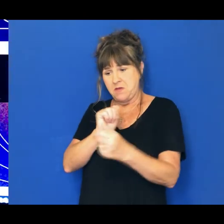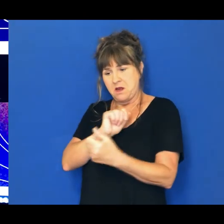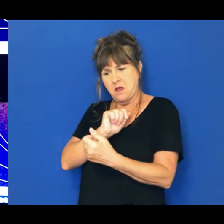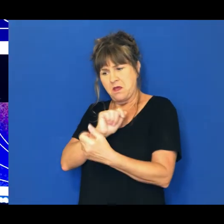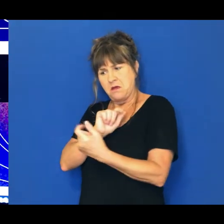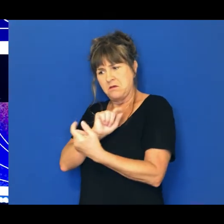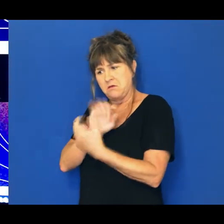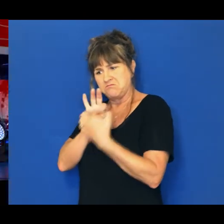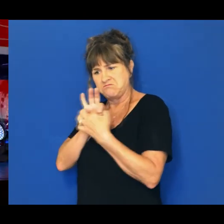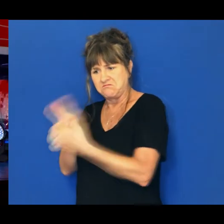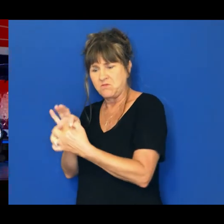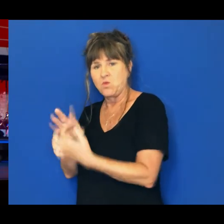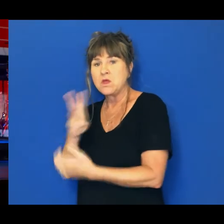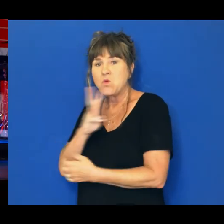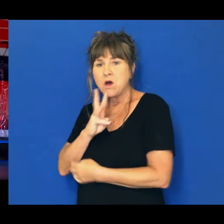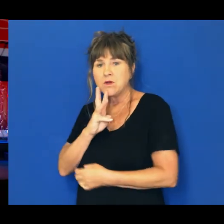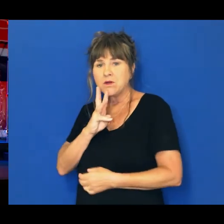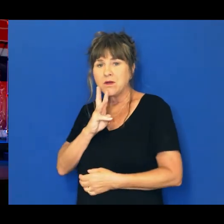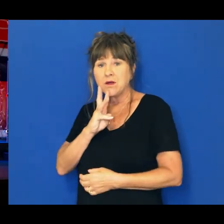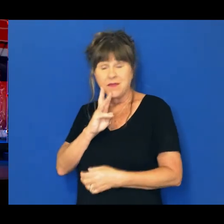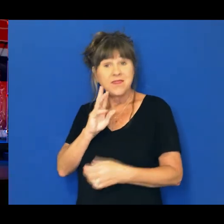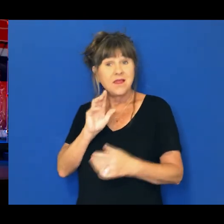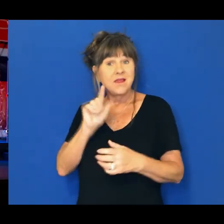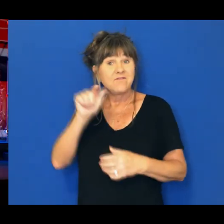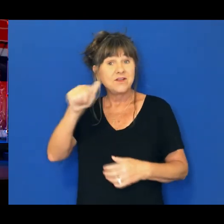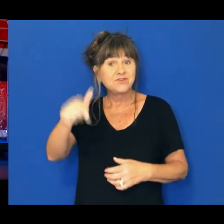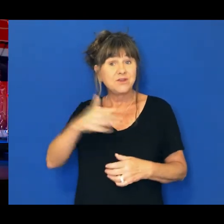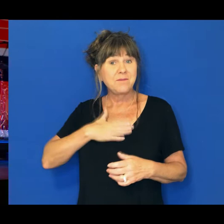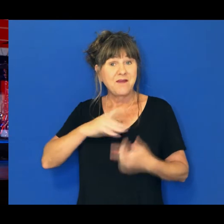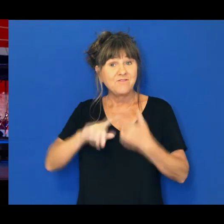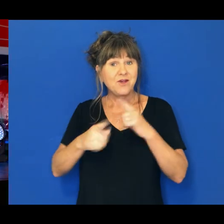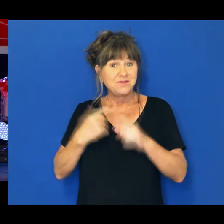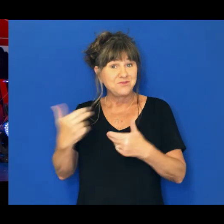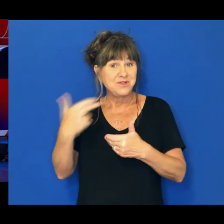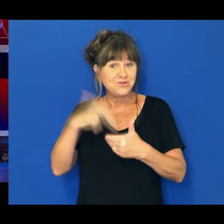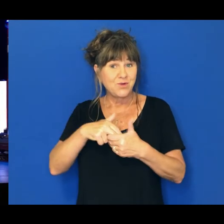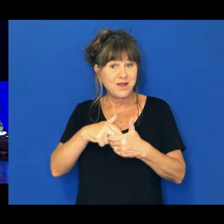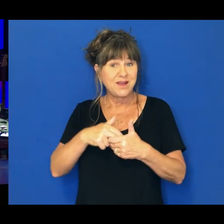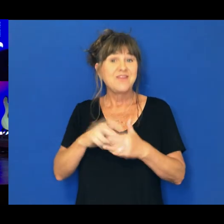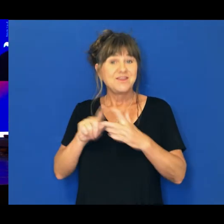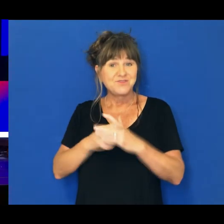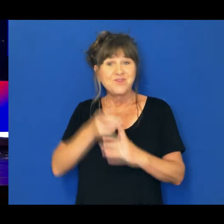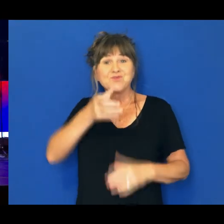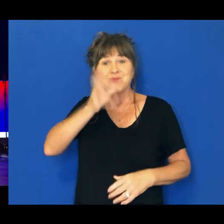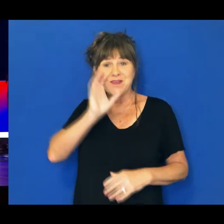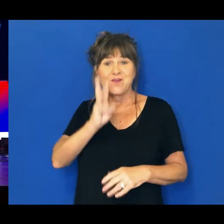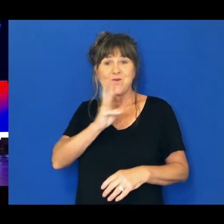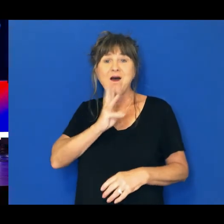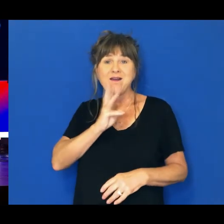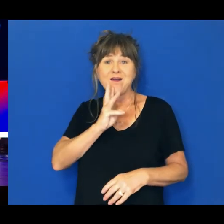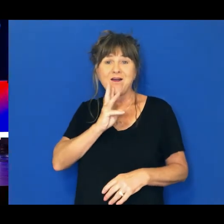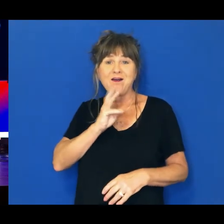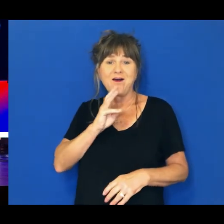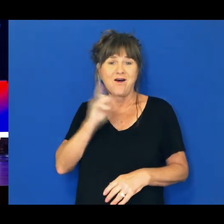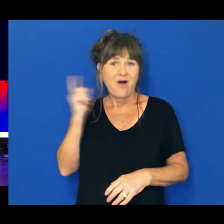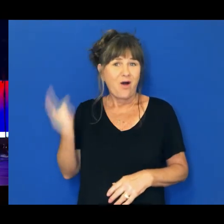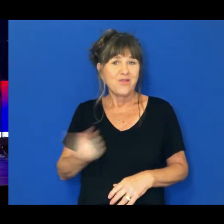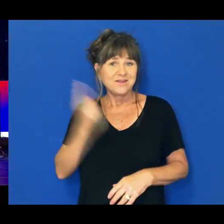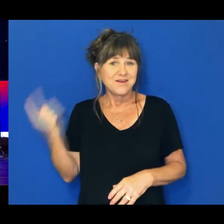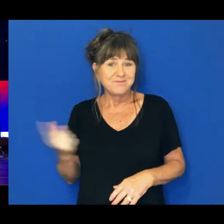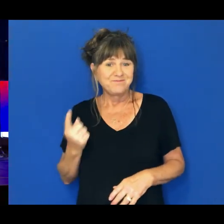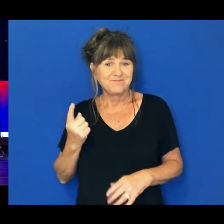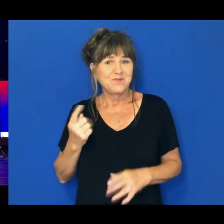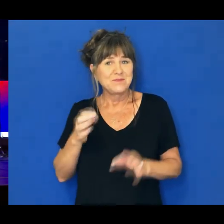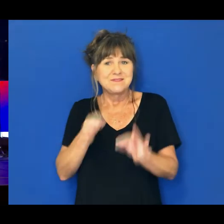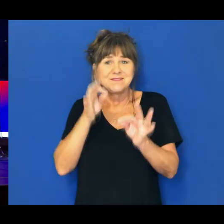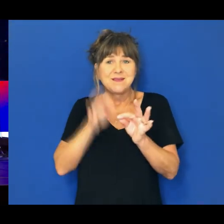would go places, go, you know what? That they jumped in on the no soda challenge with me. And they would say, you know what? Let me get that water too. Let me get that water. And it just became